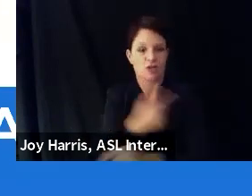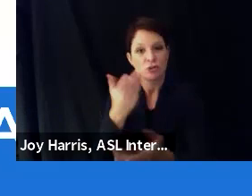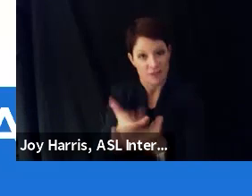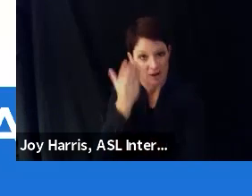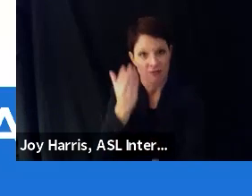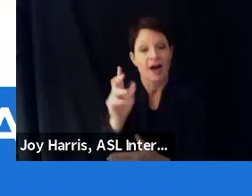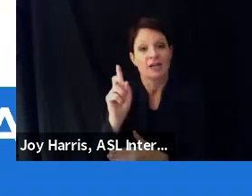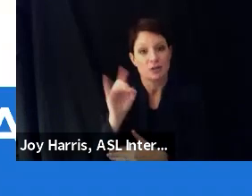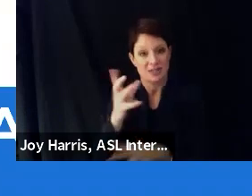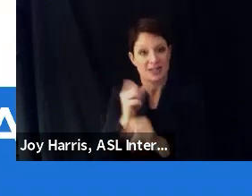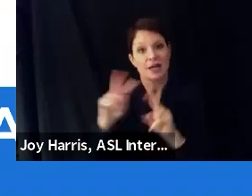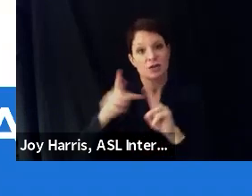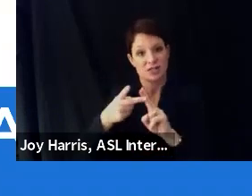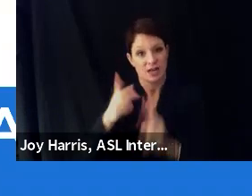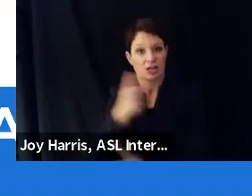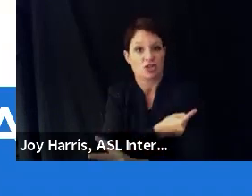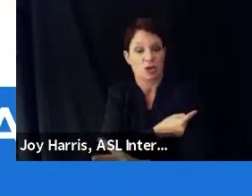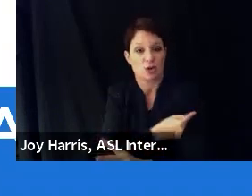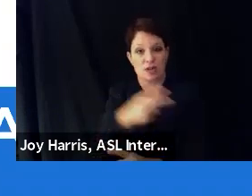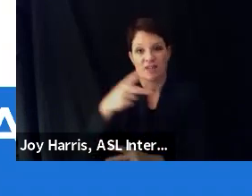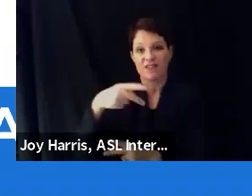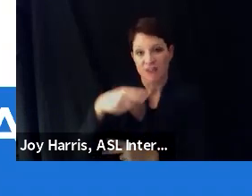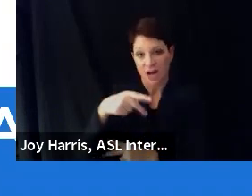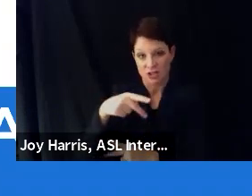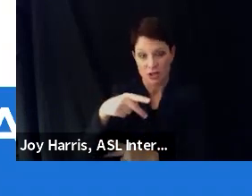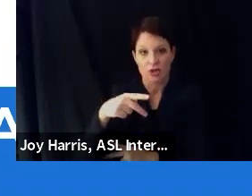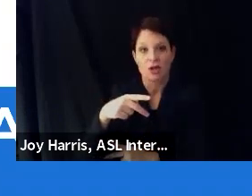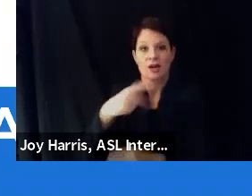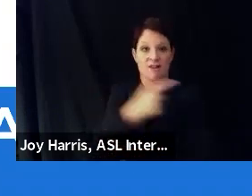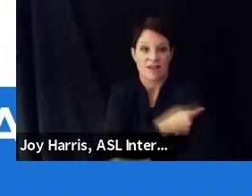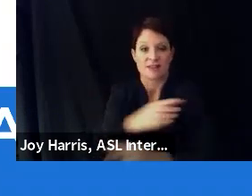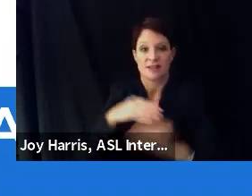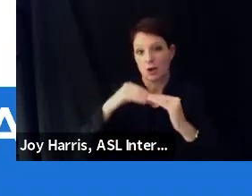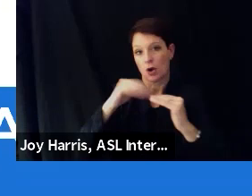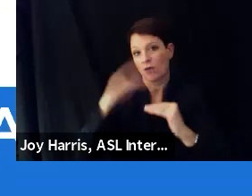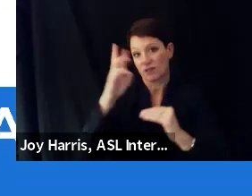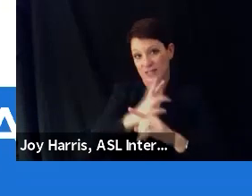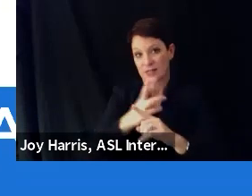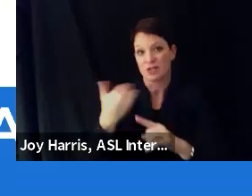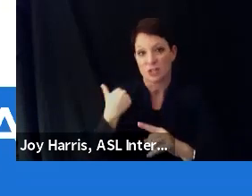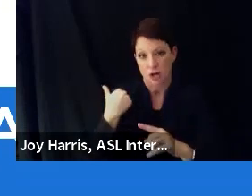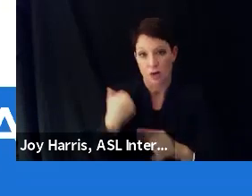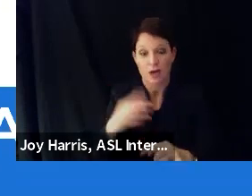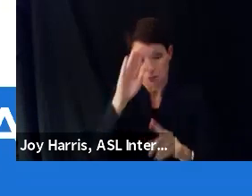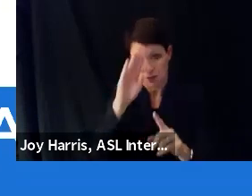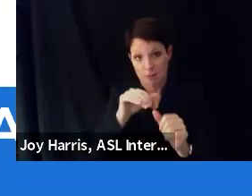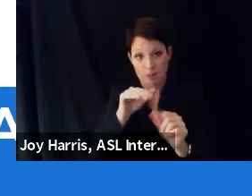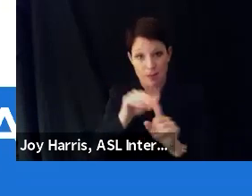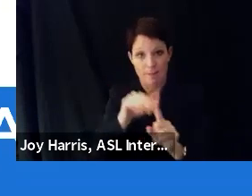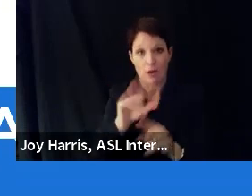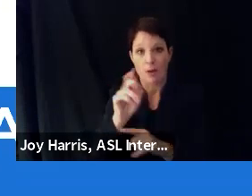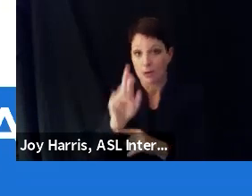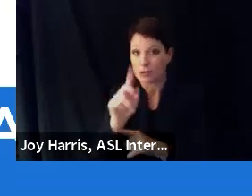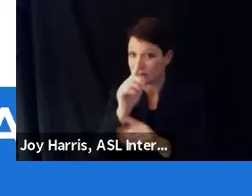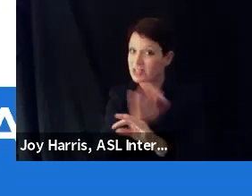that you received your second dose of the Pfizer vaccine at least 6 months ago. And as a reminder, booster doses are free, the same